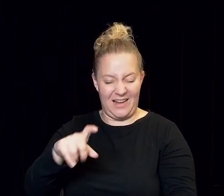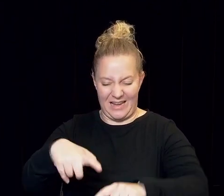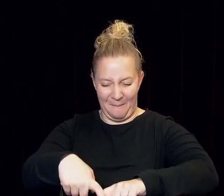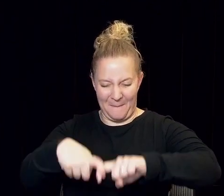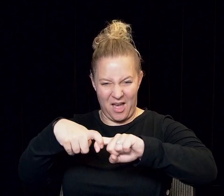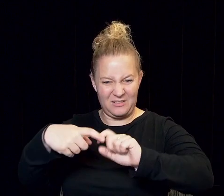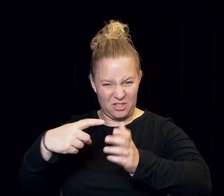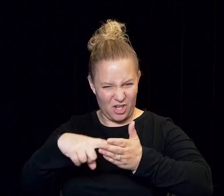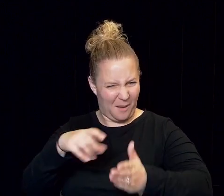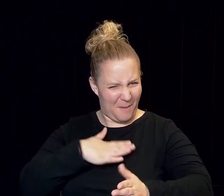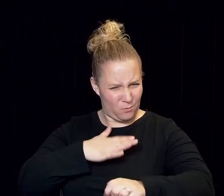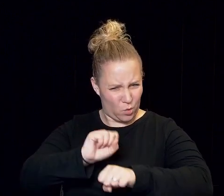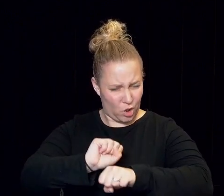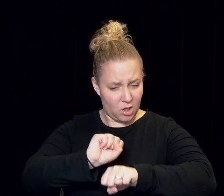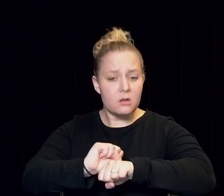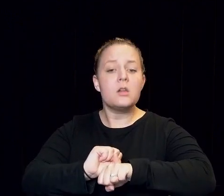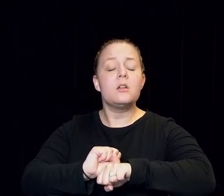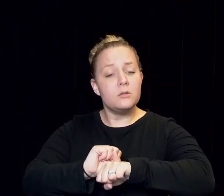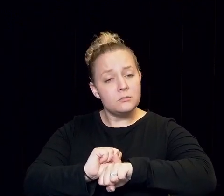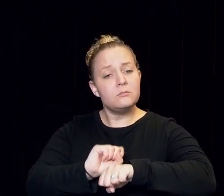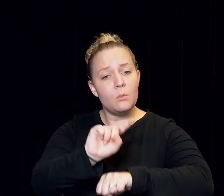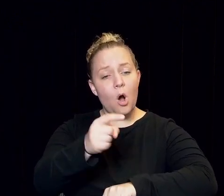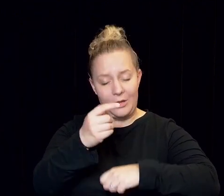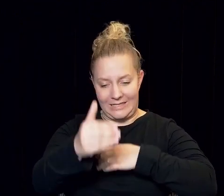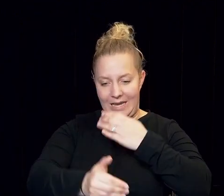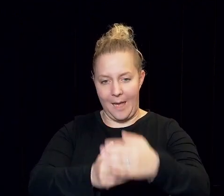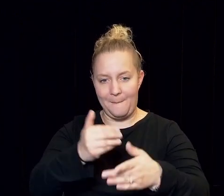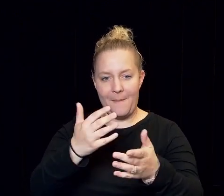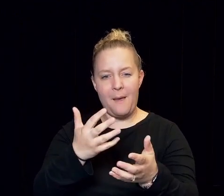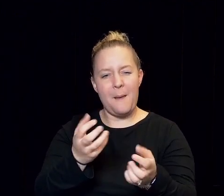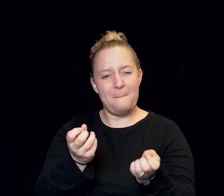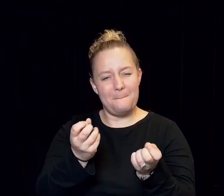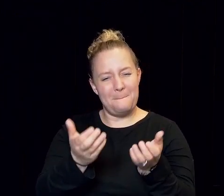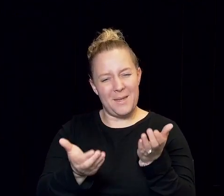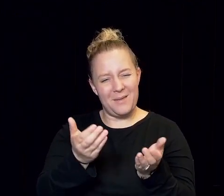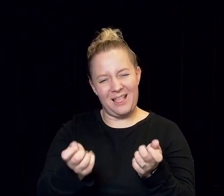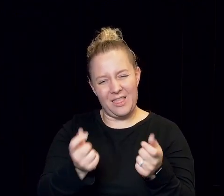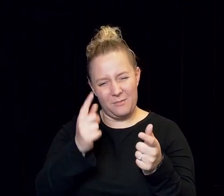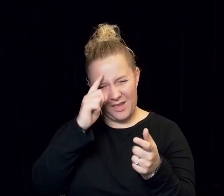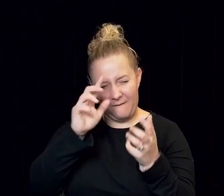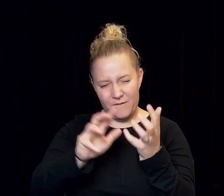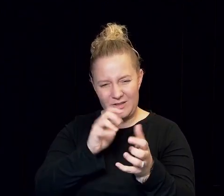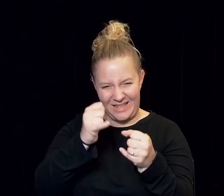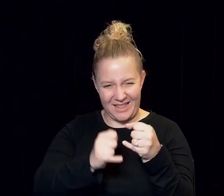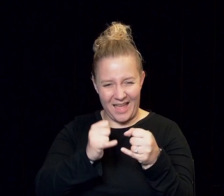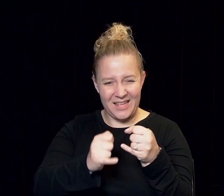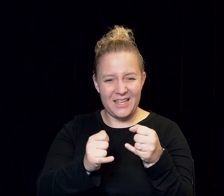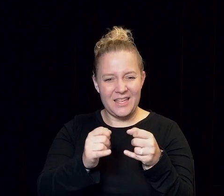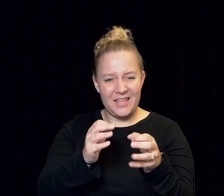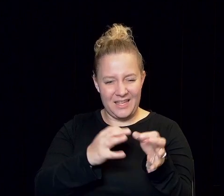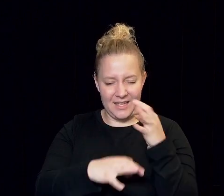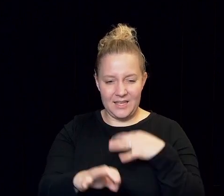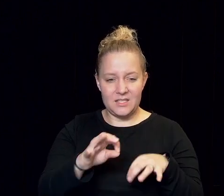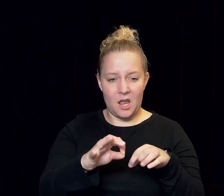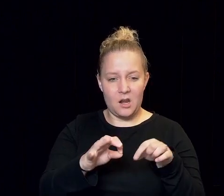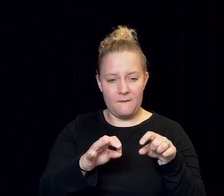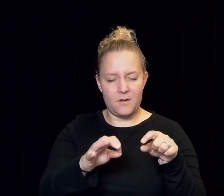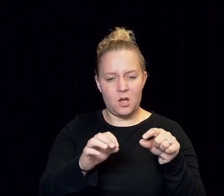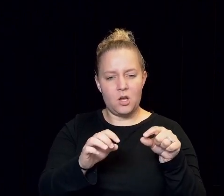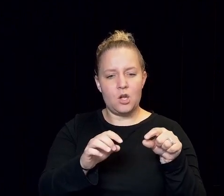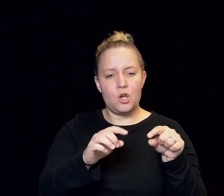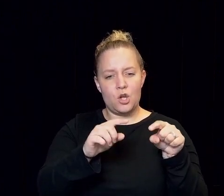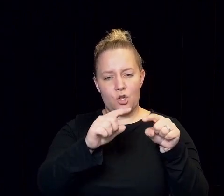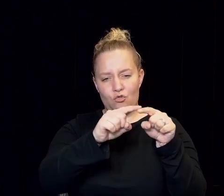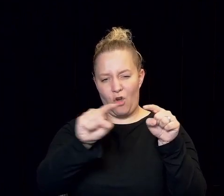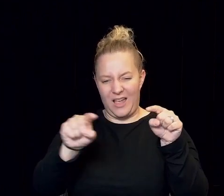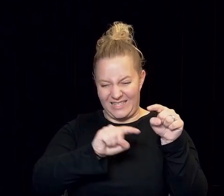video to check my work, the only step that may be a little bit confusing is this last one. Instead of me crossing through each one of those numbers, I went